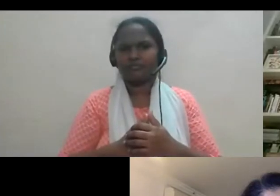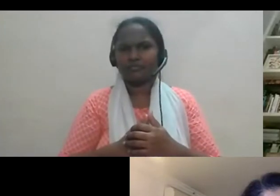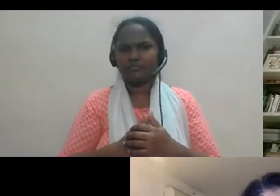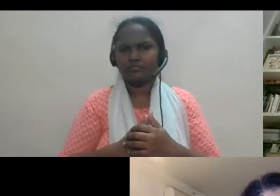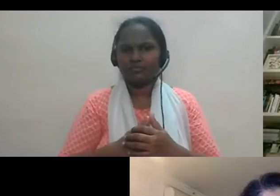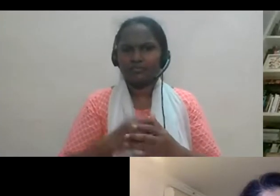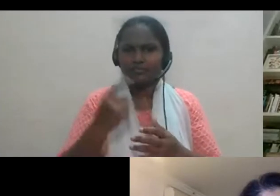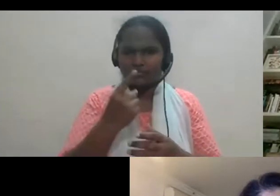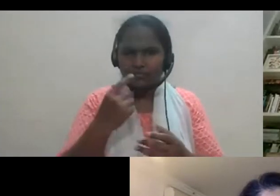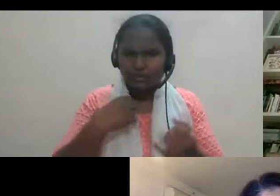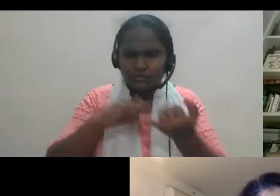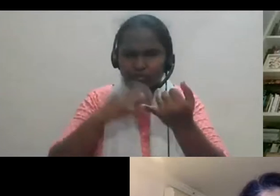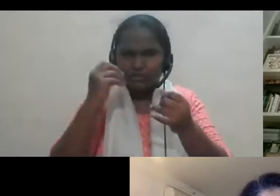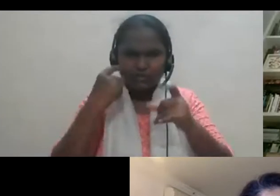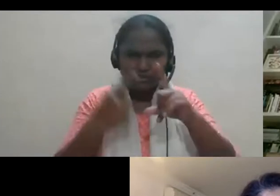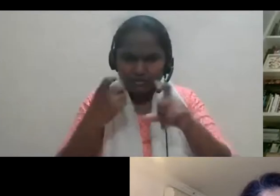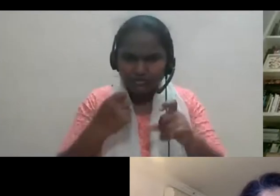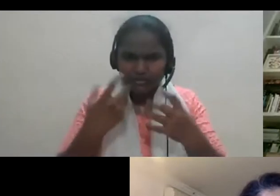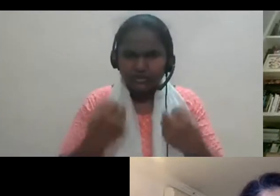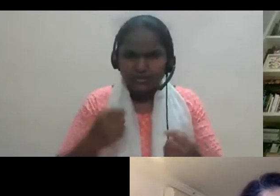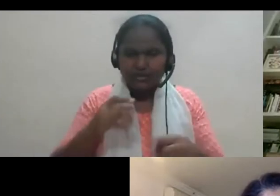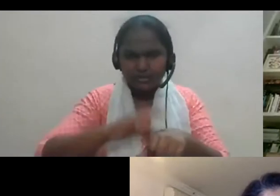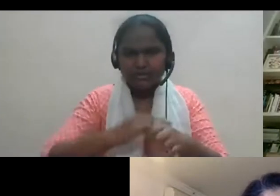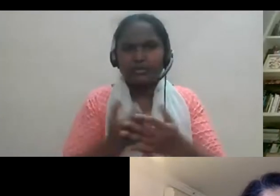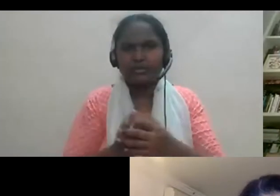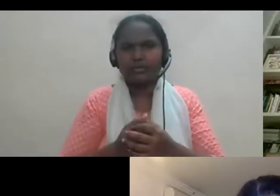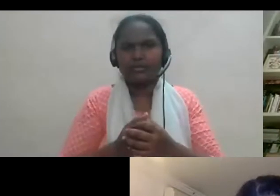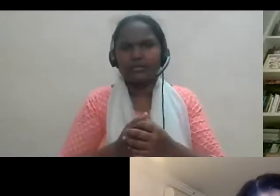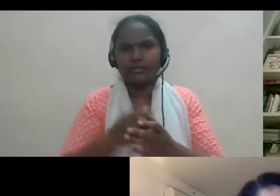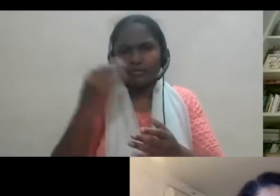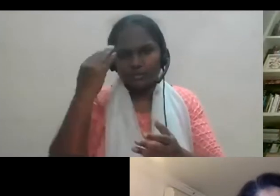one's own society, the experience of society, no?